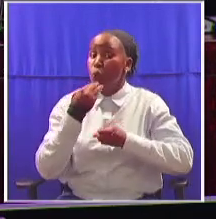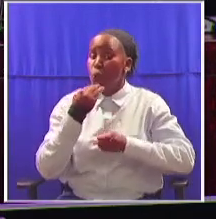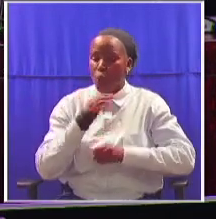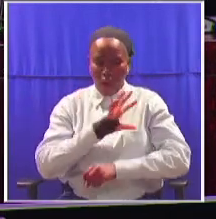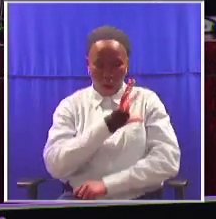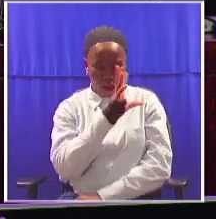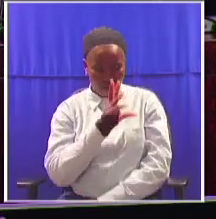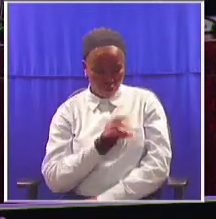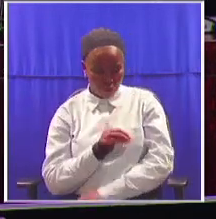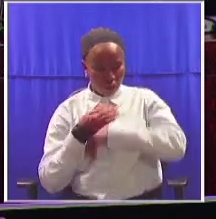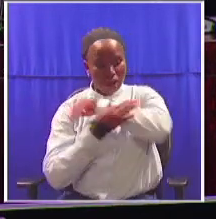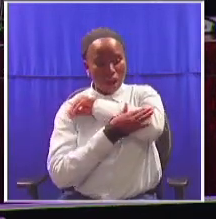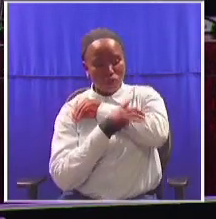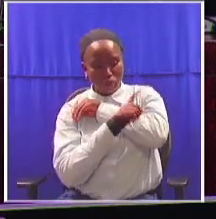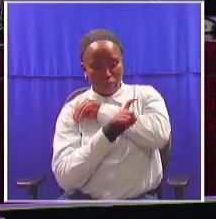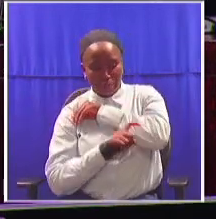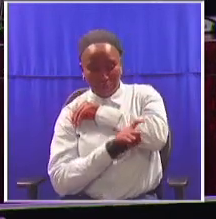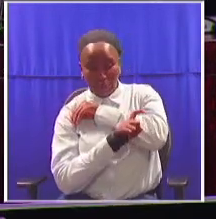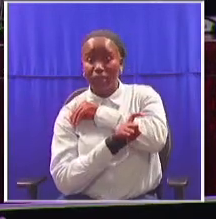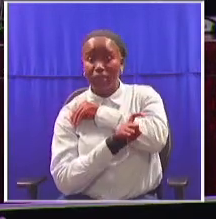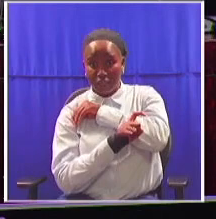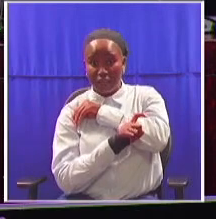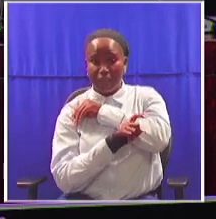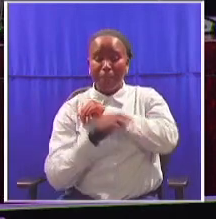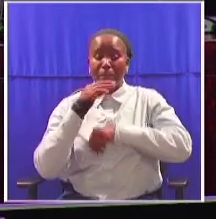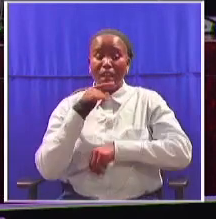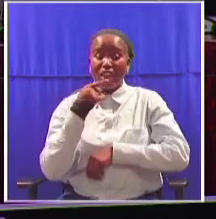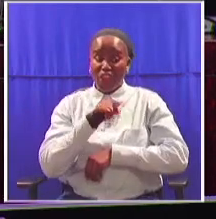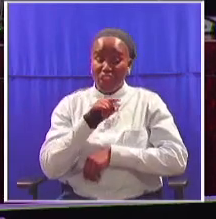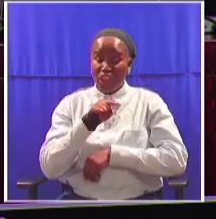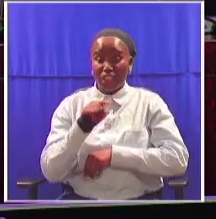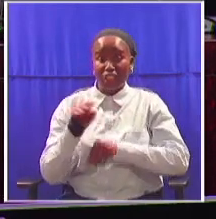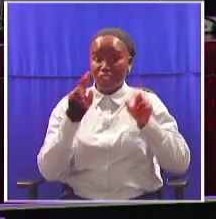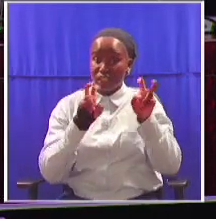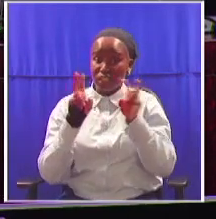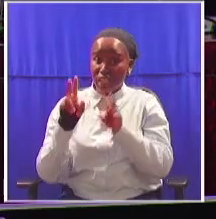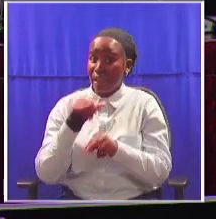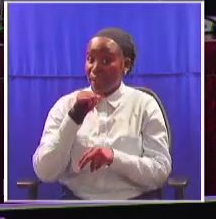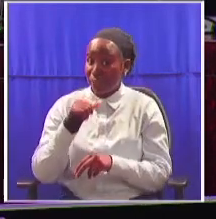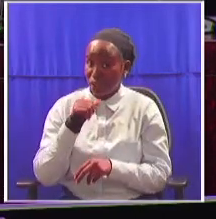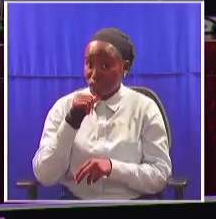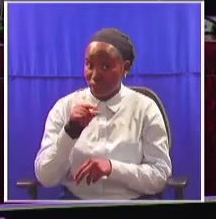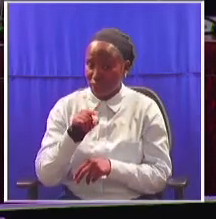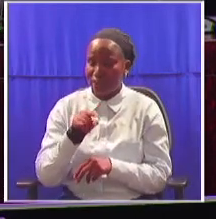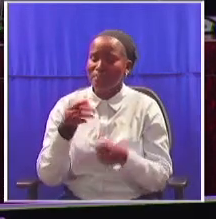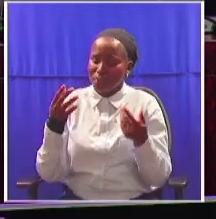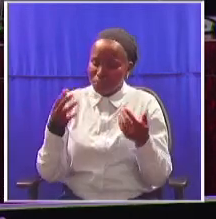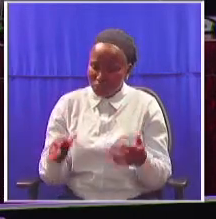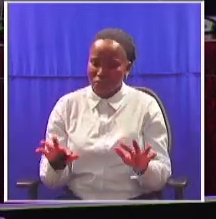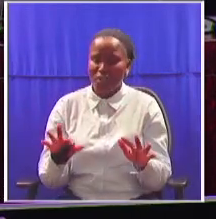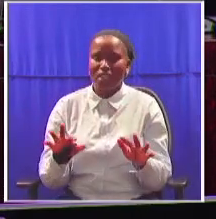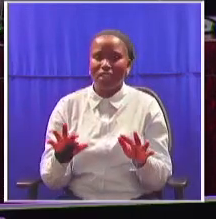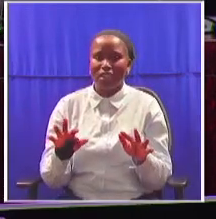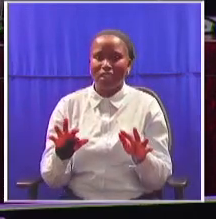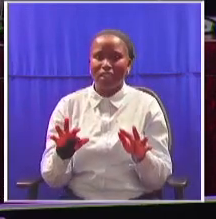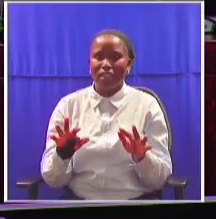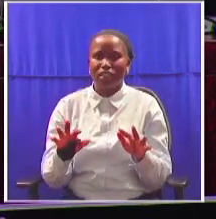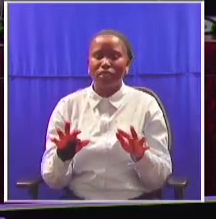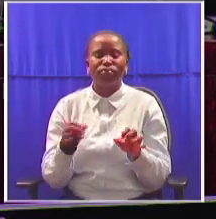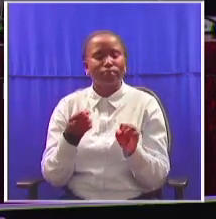countries, on these matters have already drawn a lot of understanding and